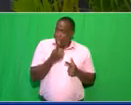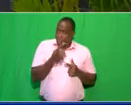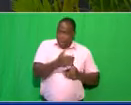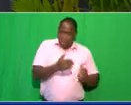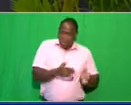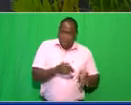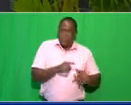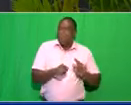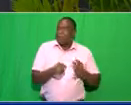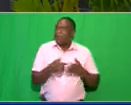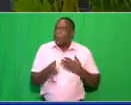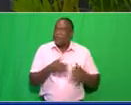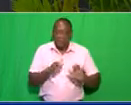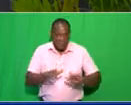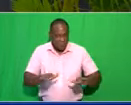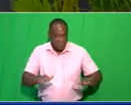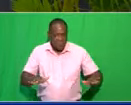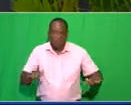graph, you find that